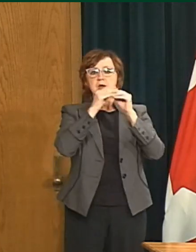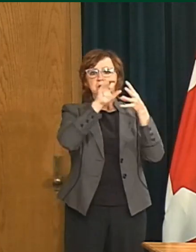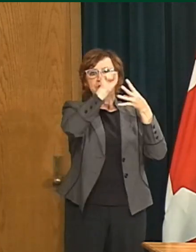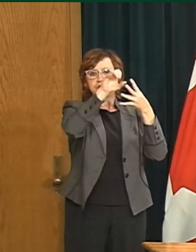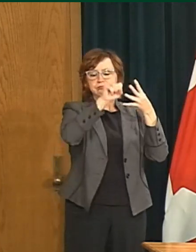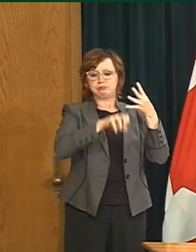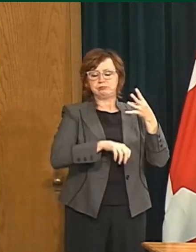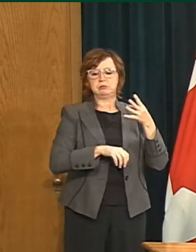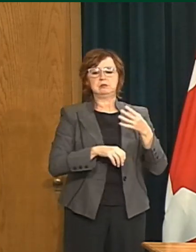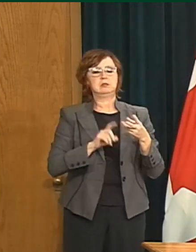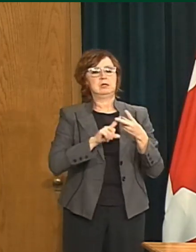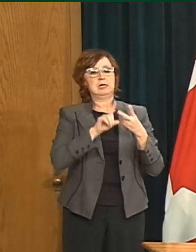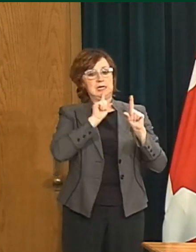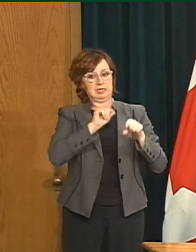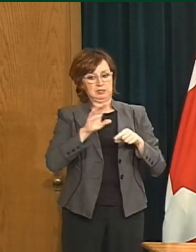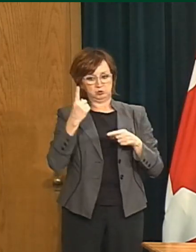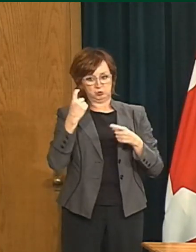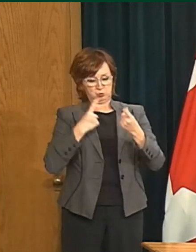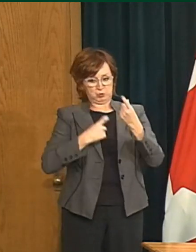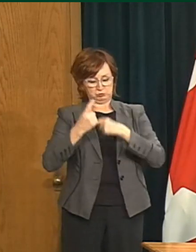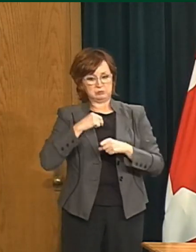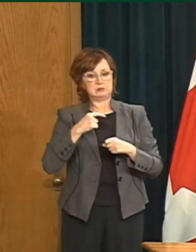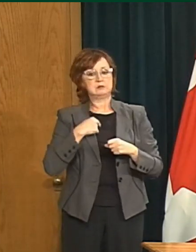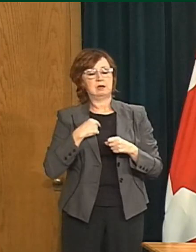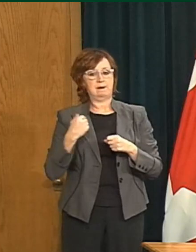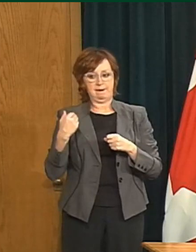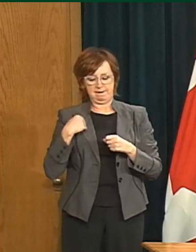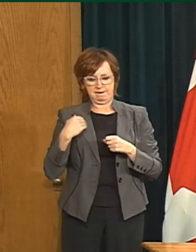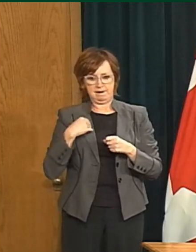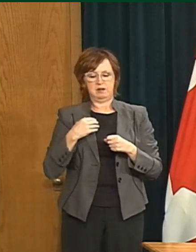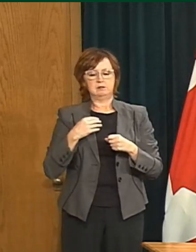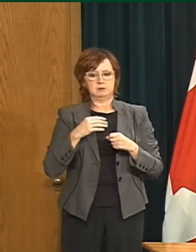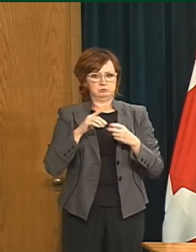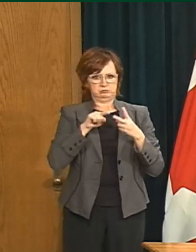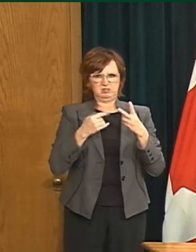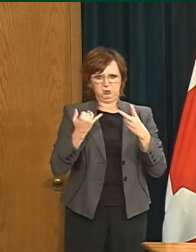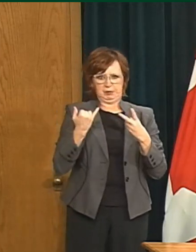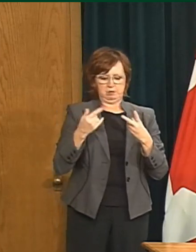questions that we've been getting and my recommendations regarding that. So